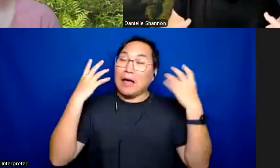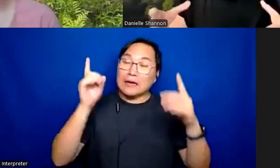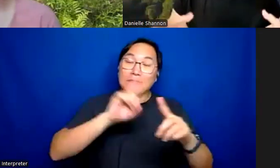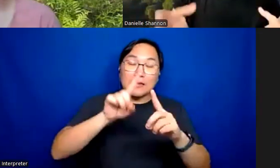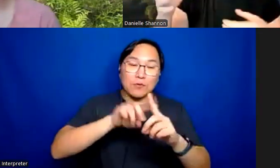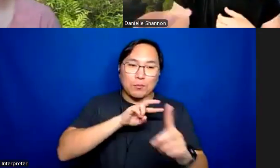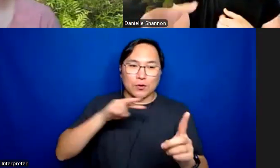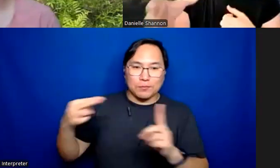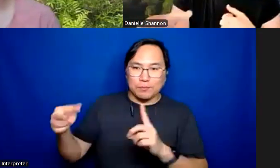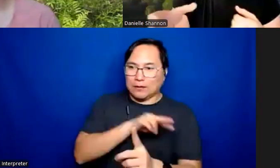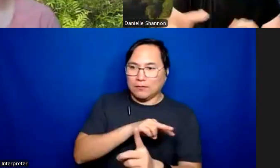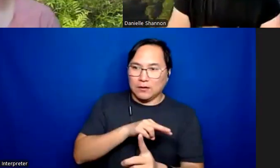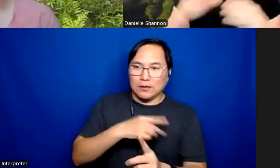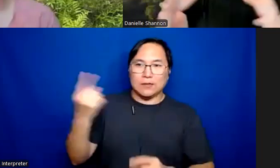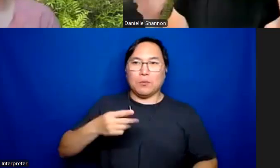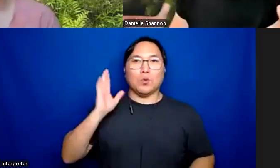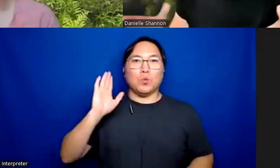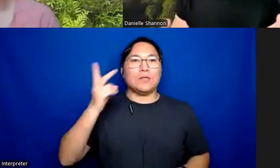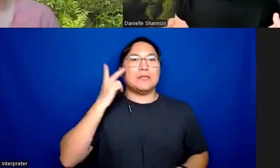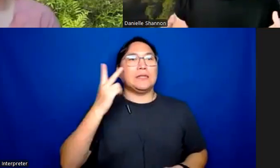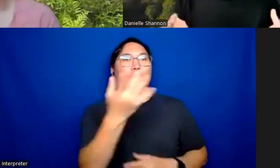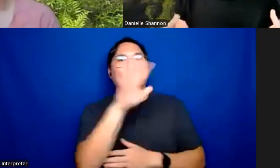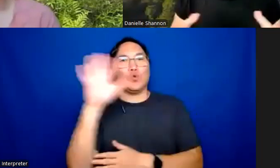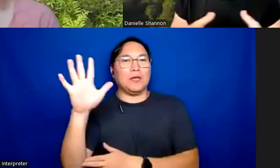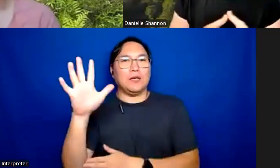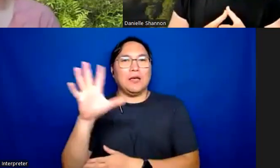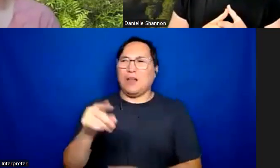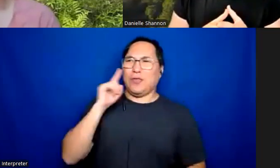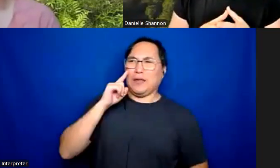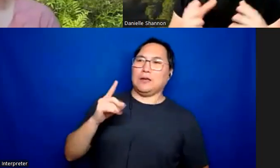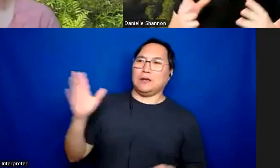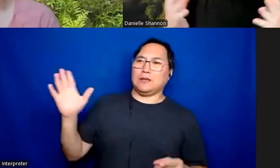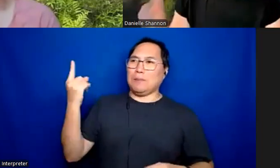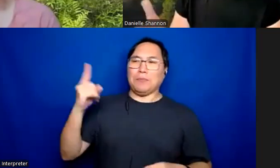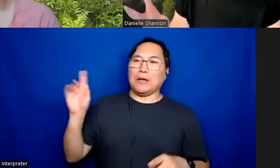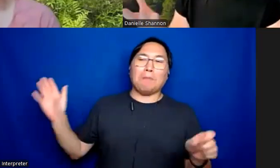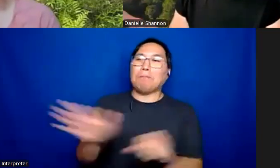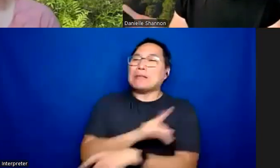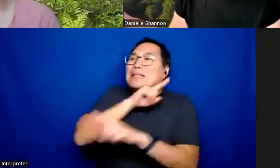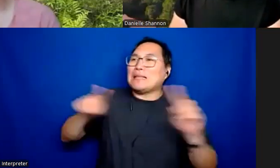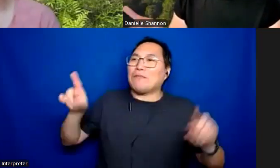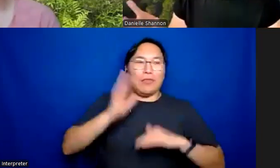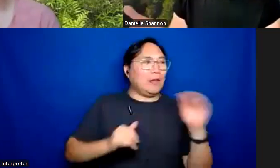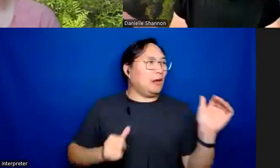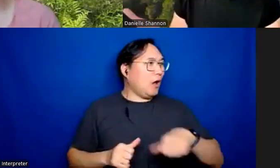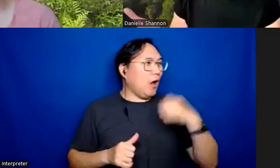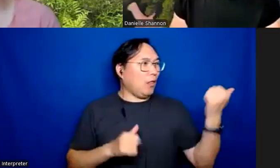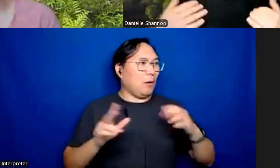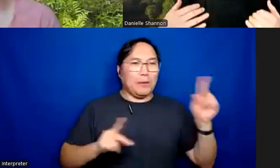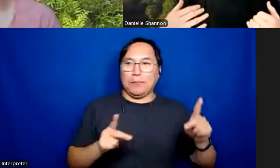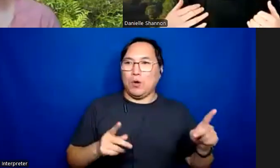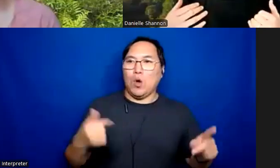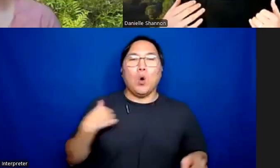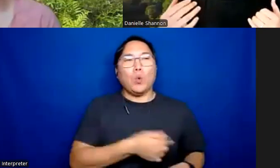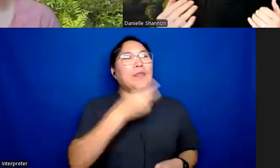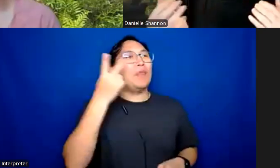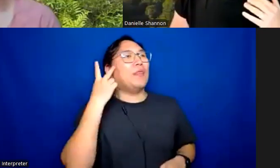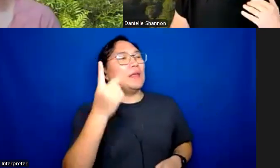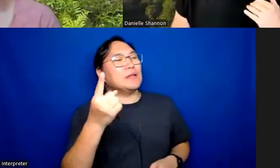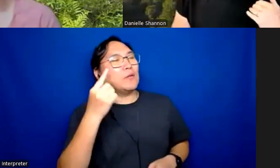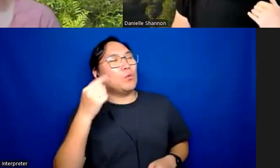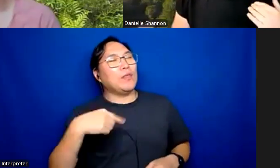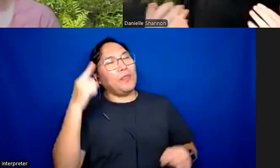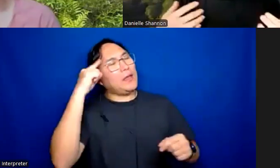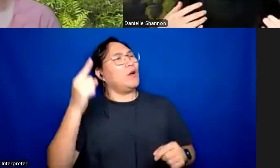place, someone's going to see the trees for something completely different, right? And so we might be able to think about the landscape and how it might change,